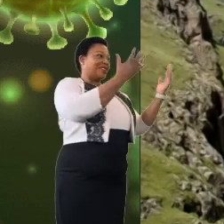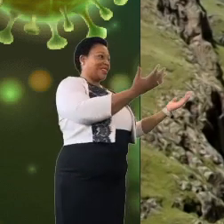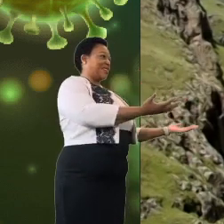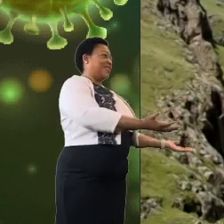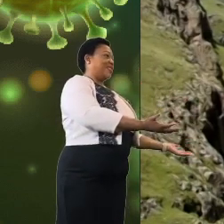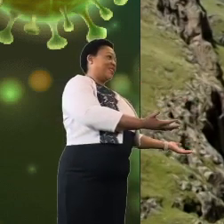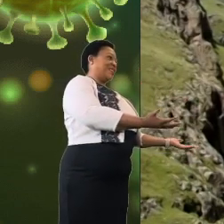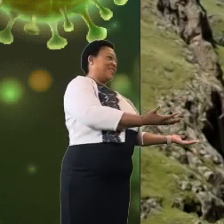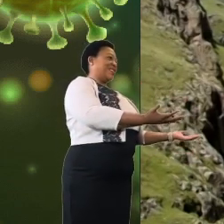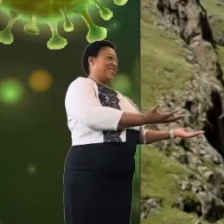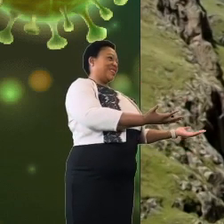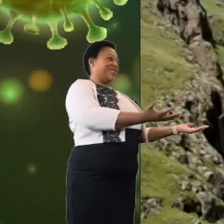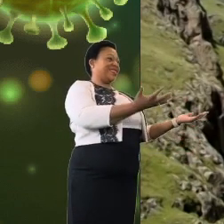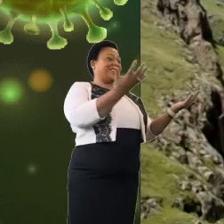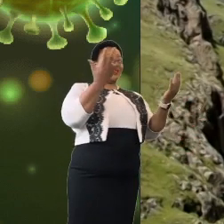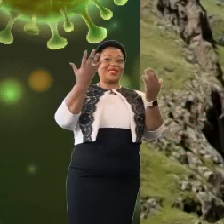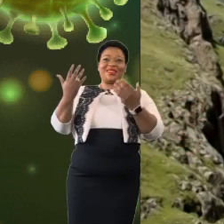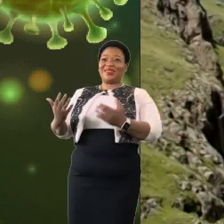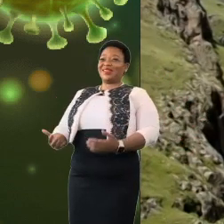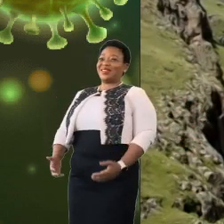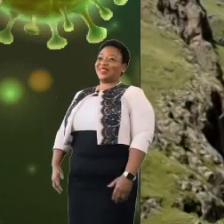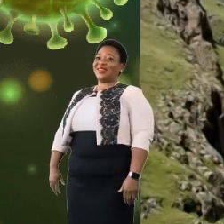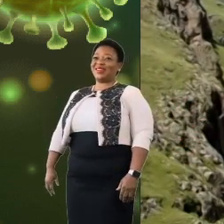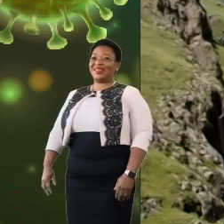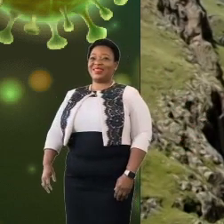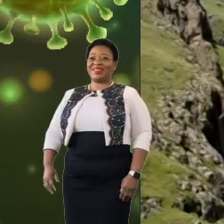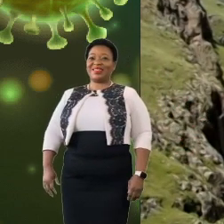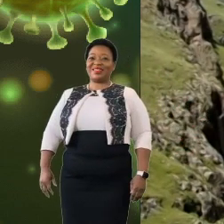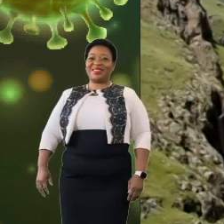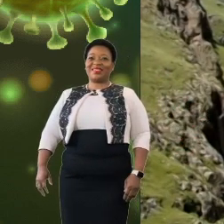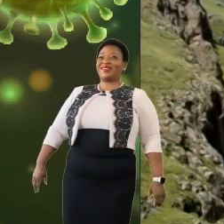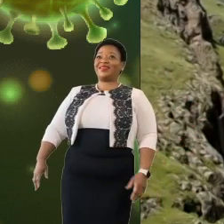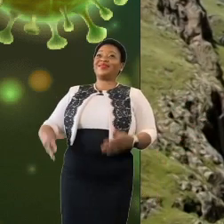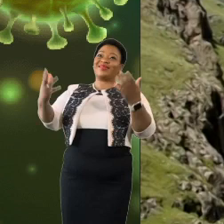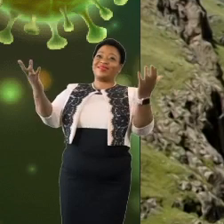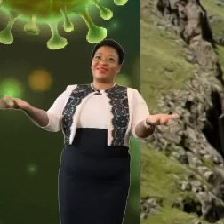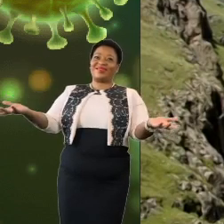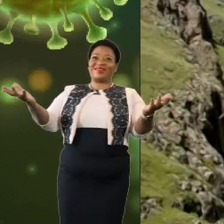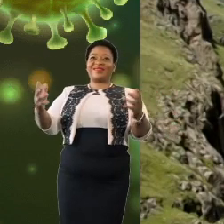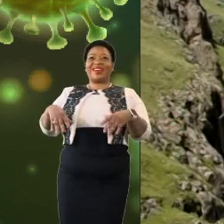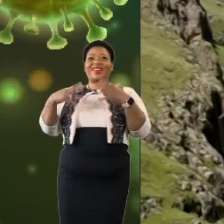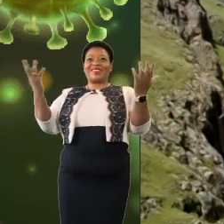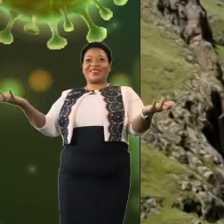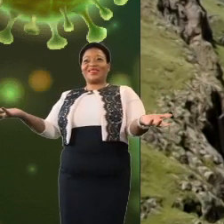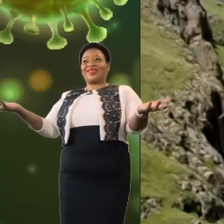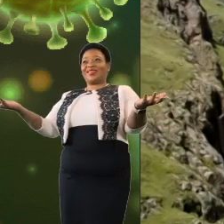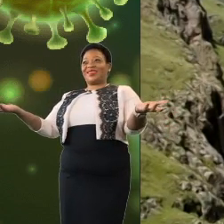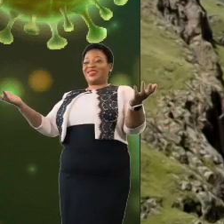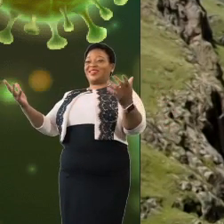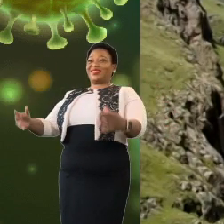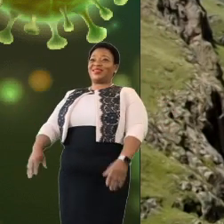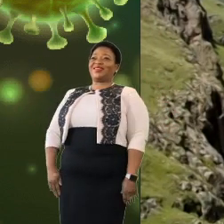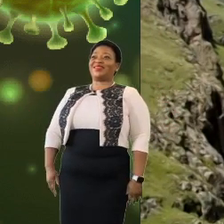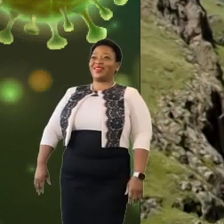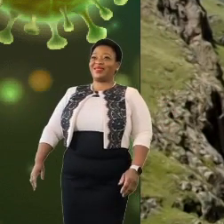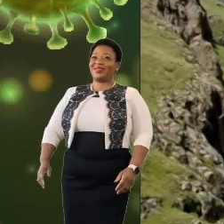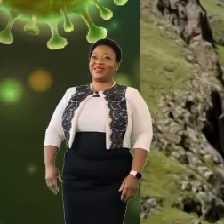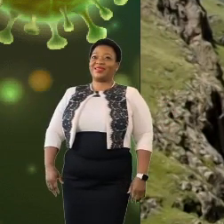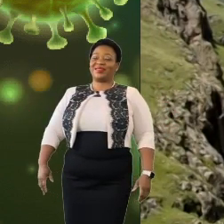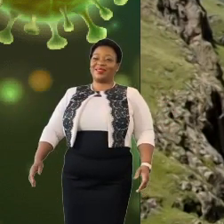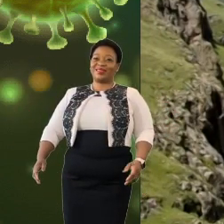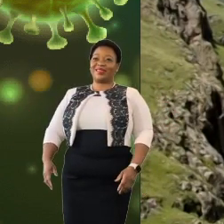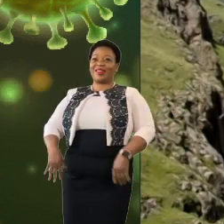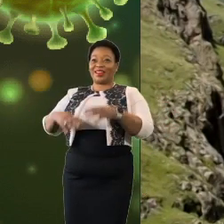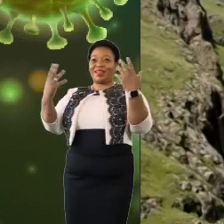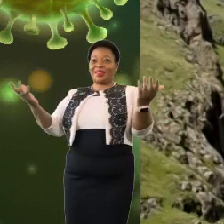to achieve. And he did say that it is available on their website. Do we have somewhere on the Trade